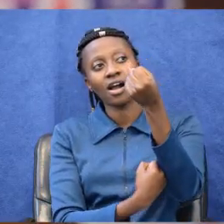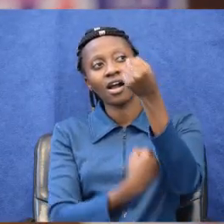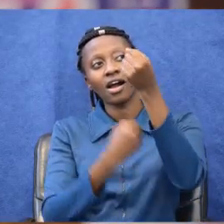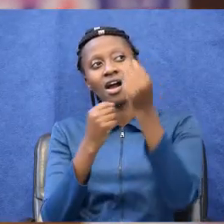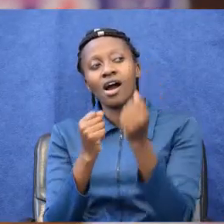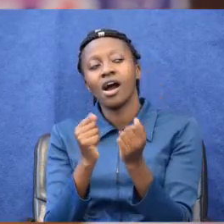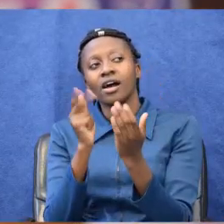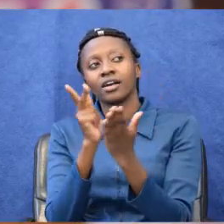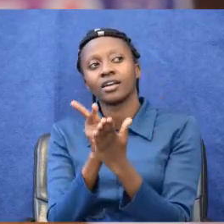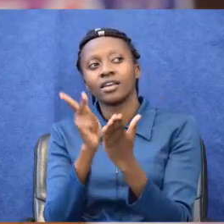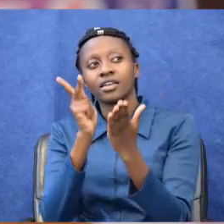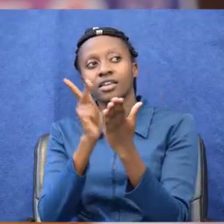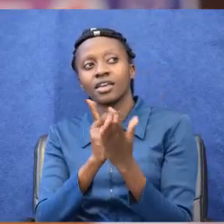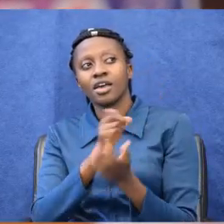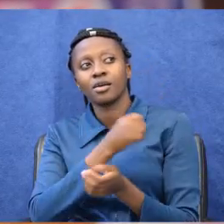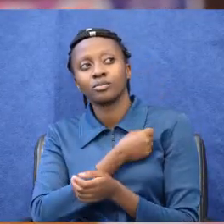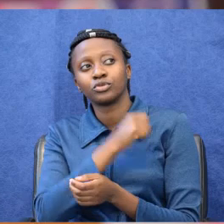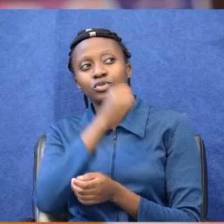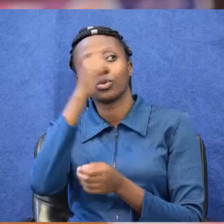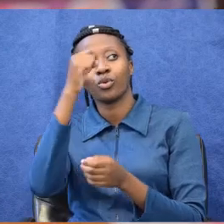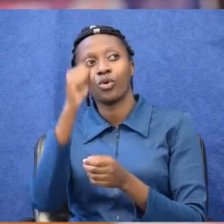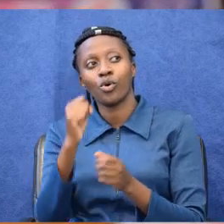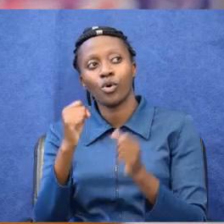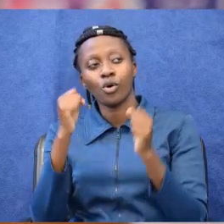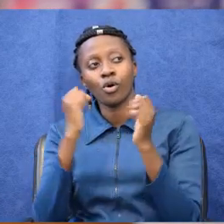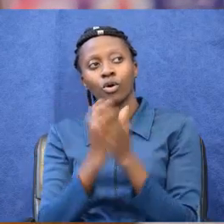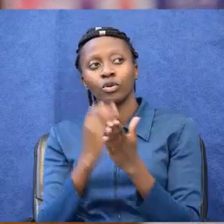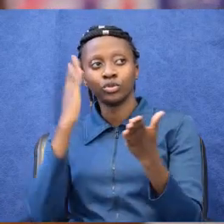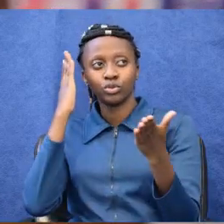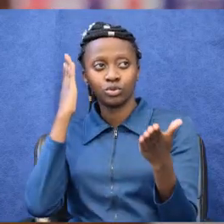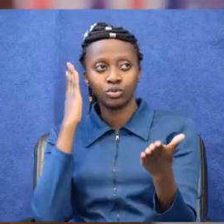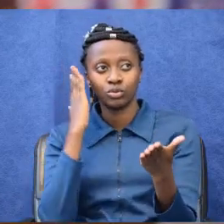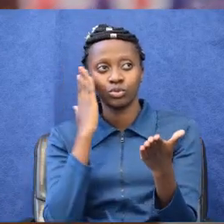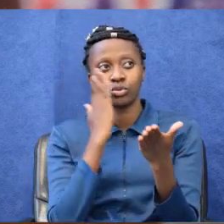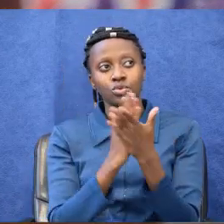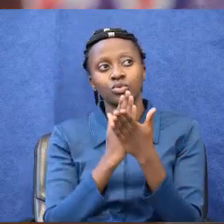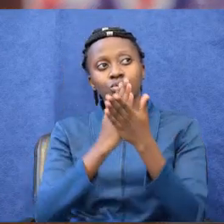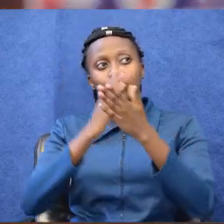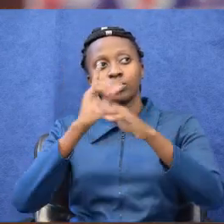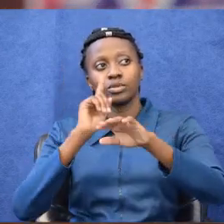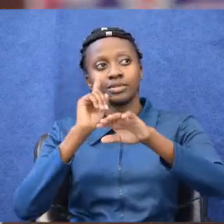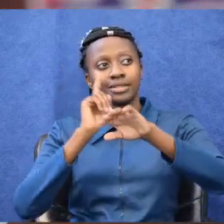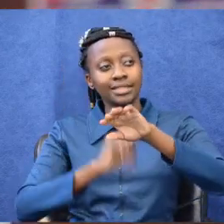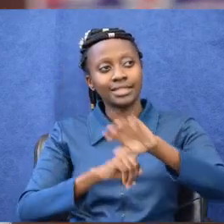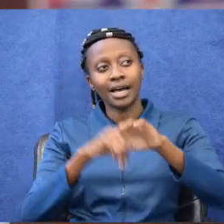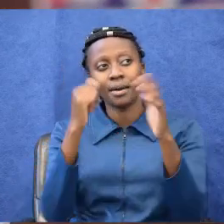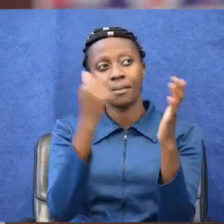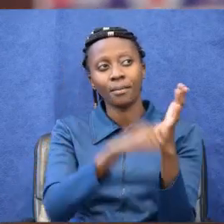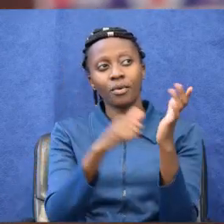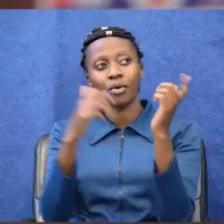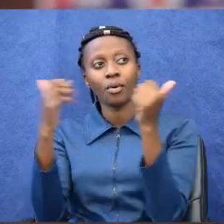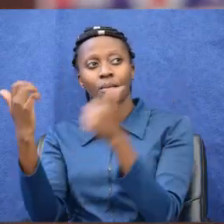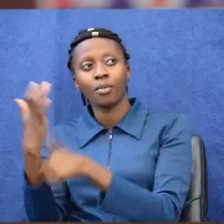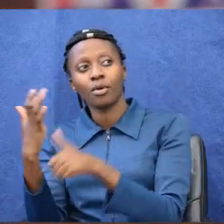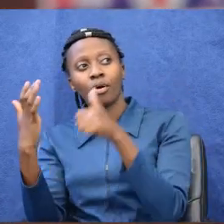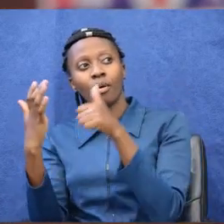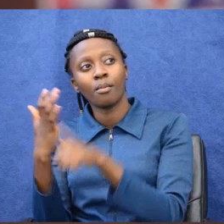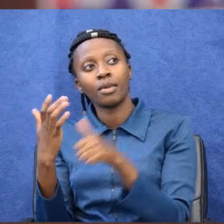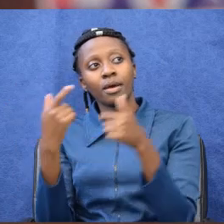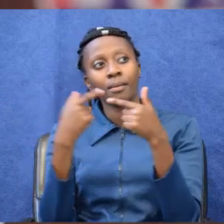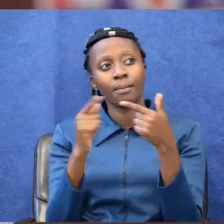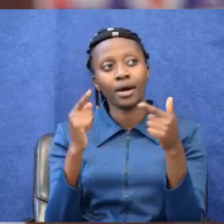the soul steadfast and sure while the billows roll. Fastened to